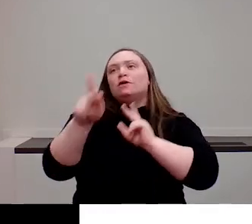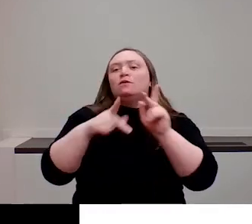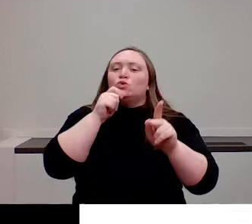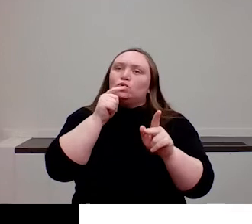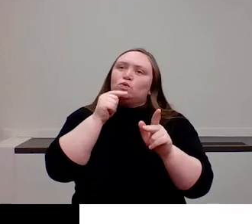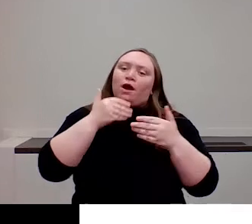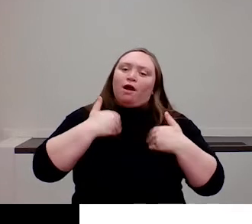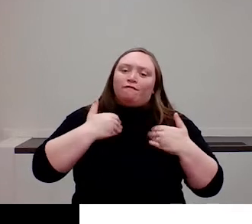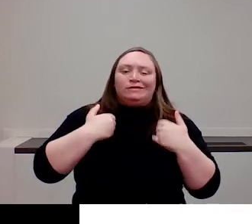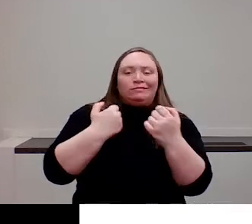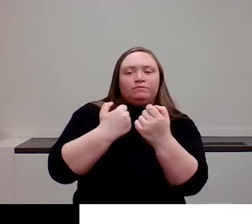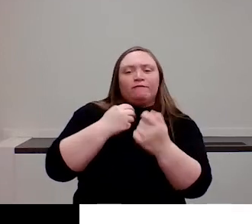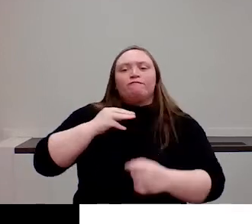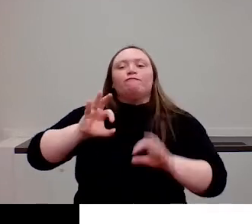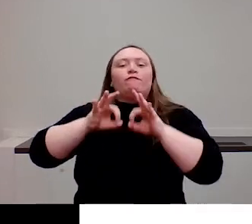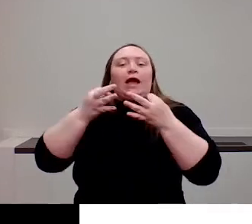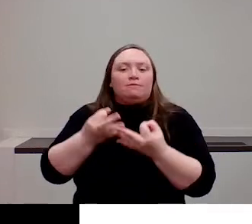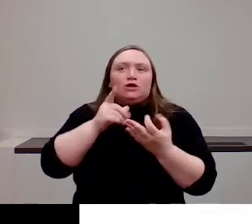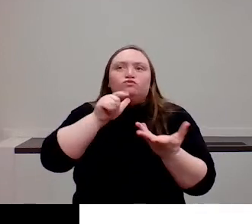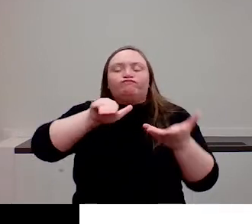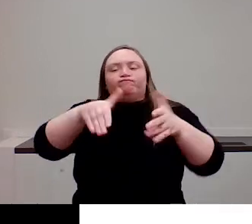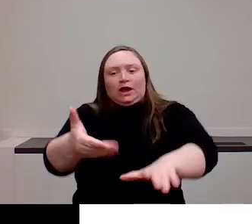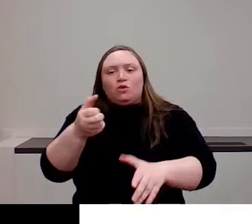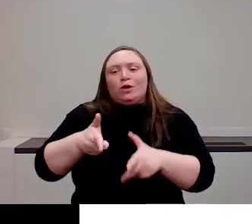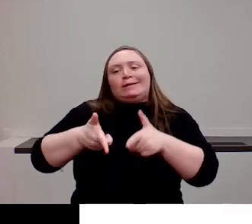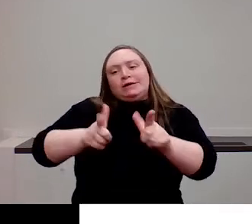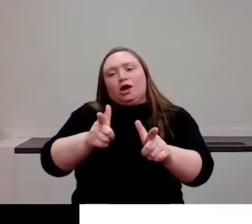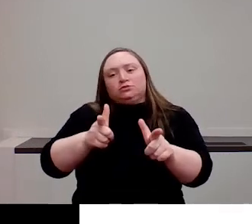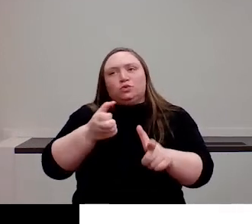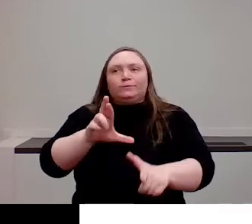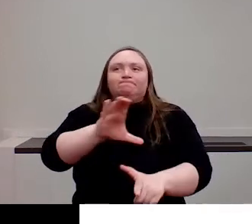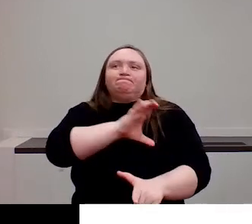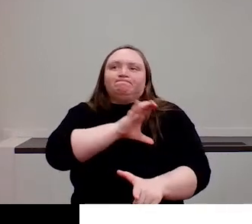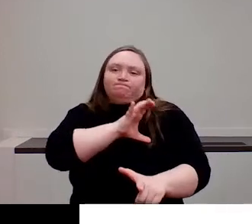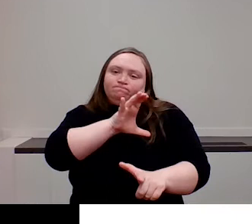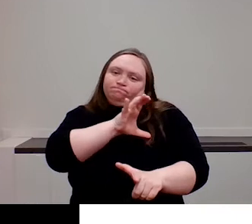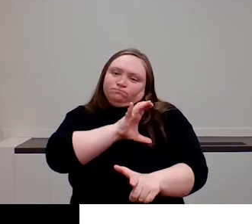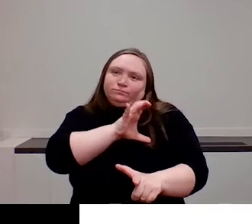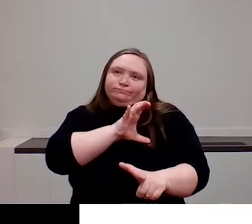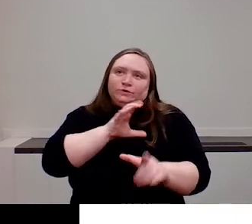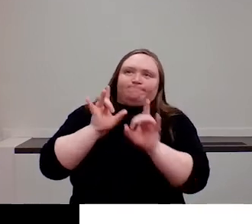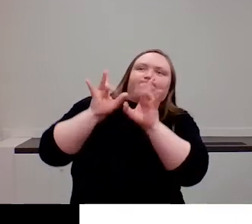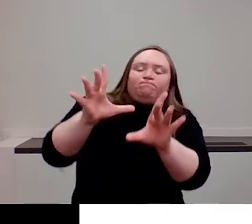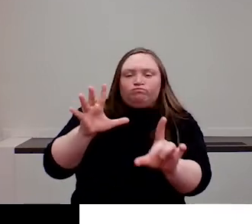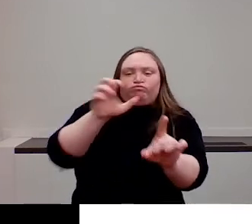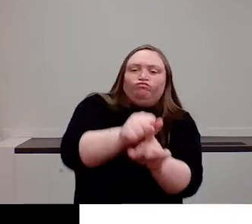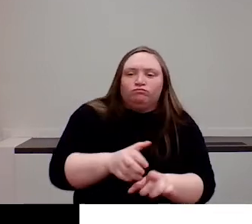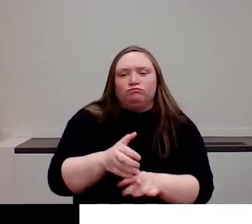loved one to COVID, to gun violence or police brutality in the past month or